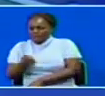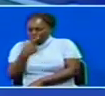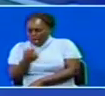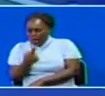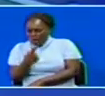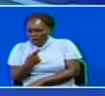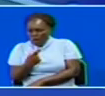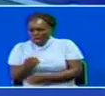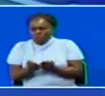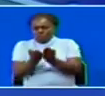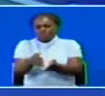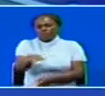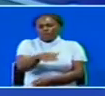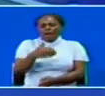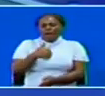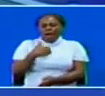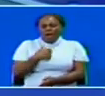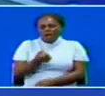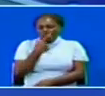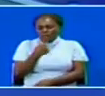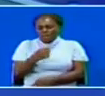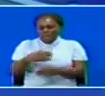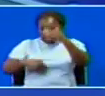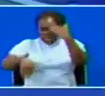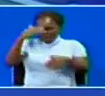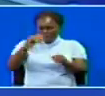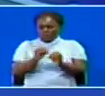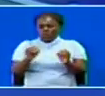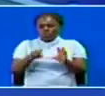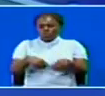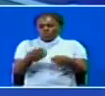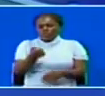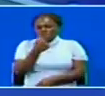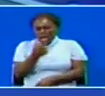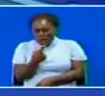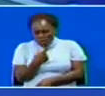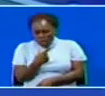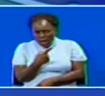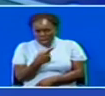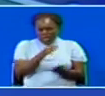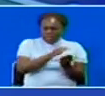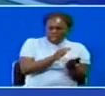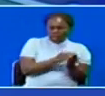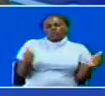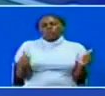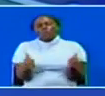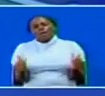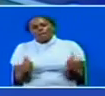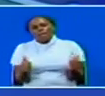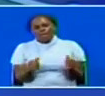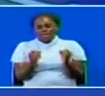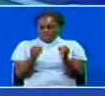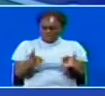to a facility where there is no pharmacist who will be able to ensure that those products are kept properly, and